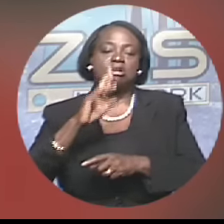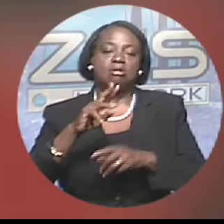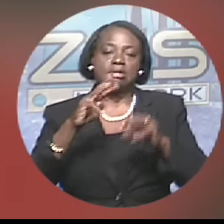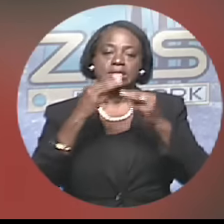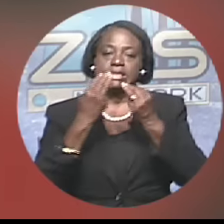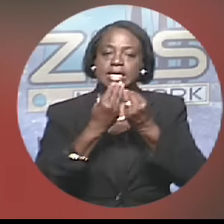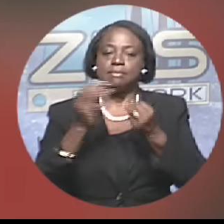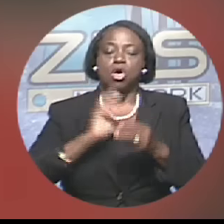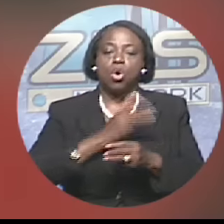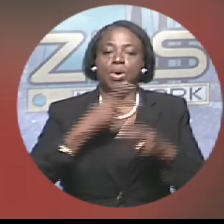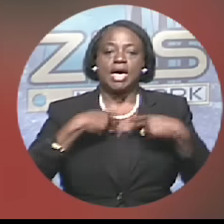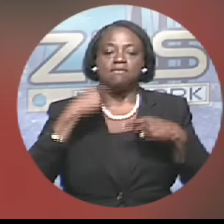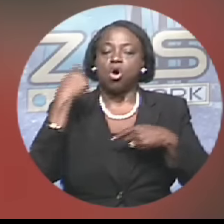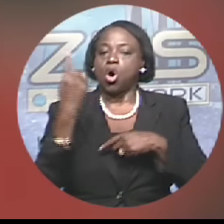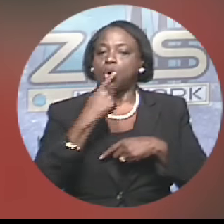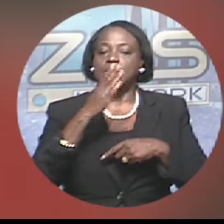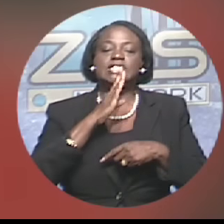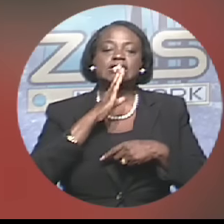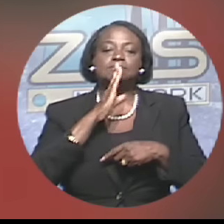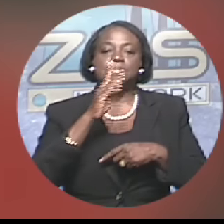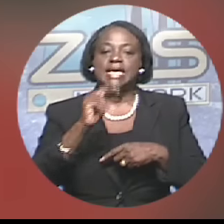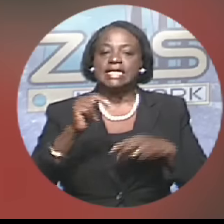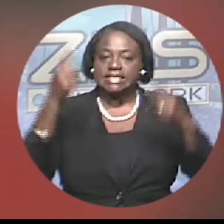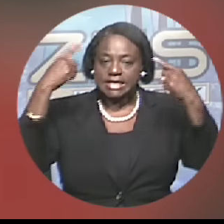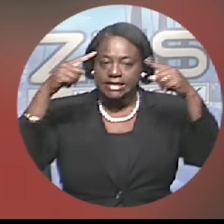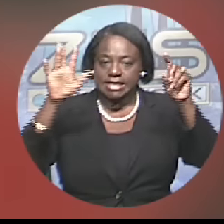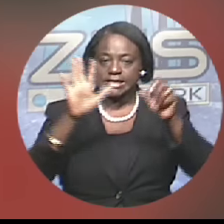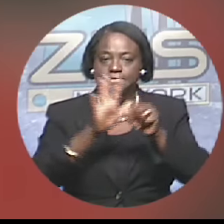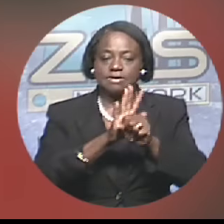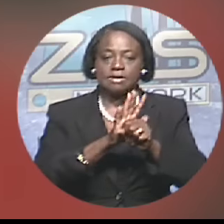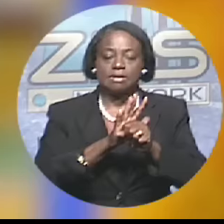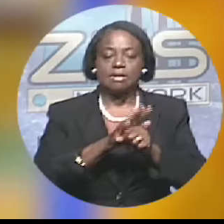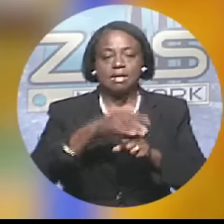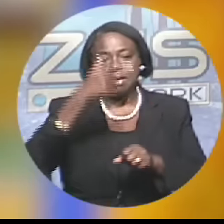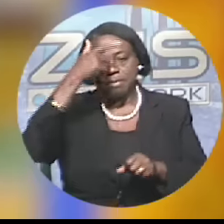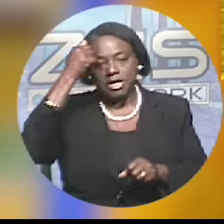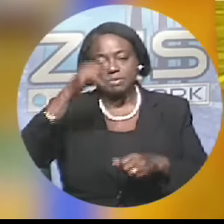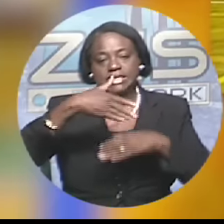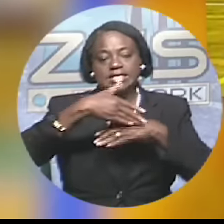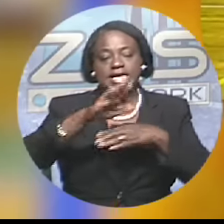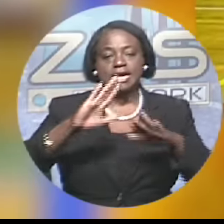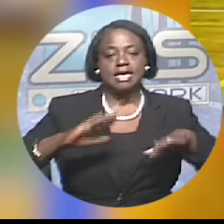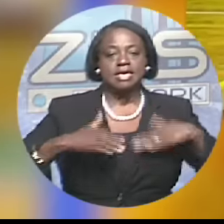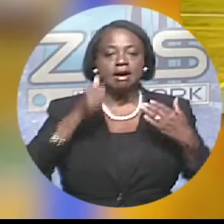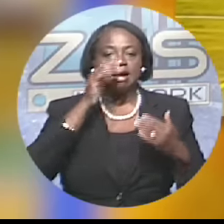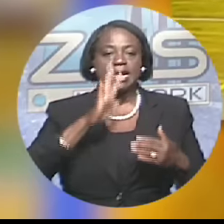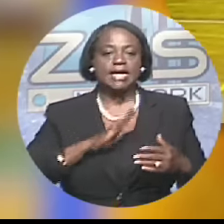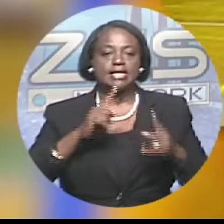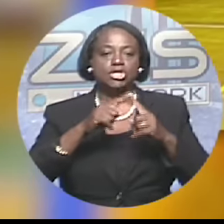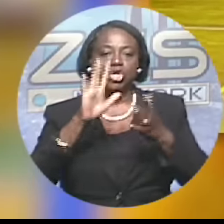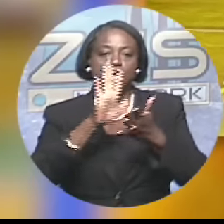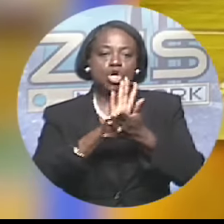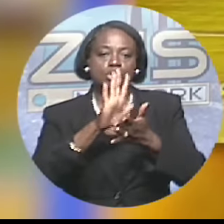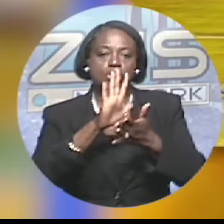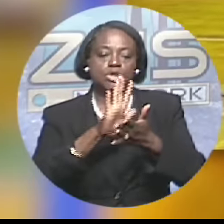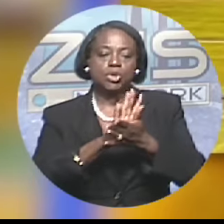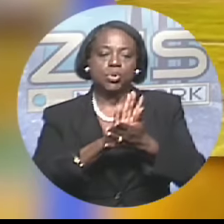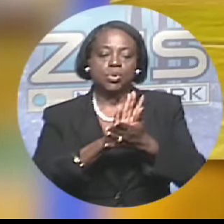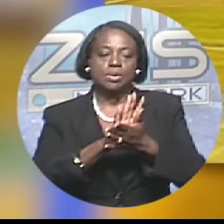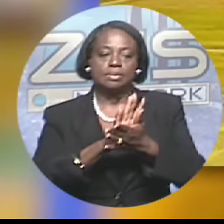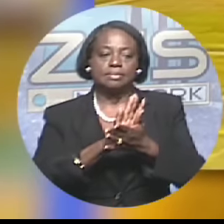successful for the simple reason we've been able to send young ladies off to school, and they came and they